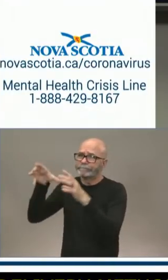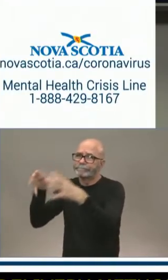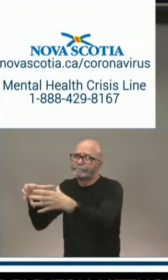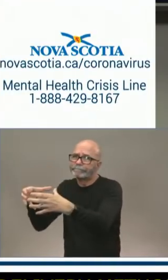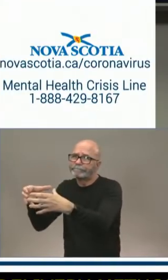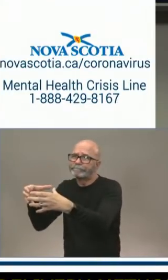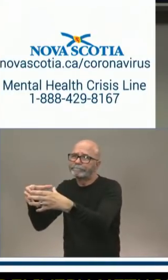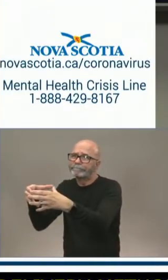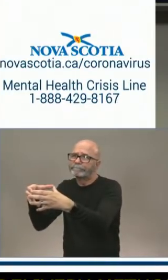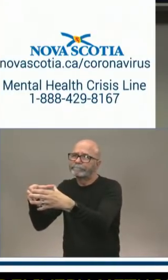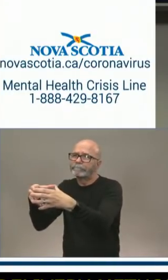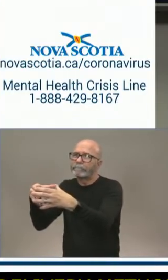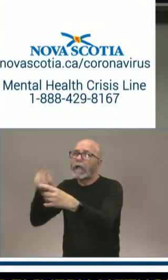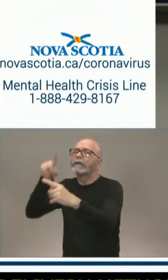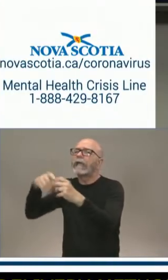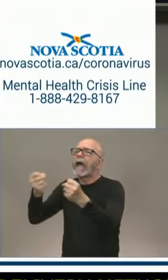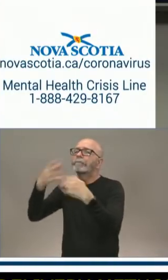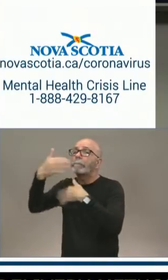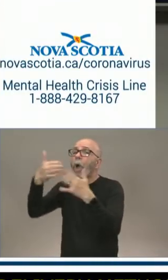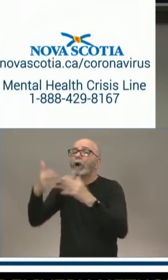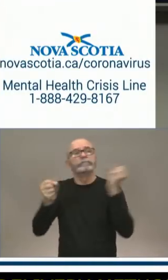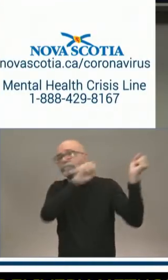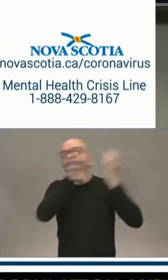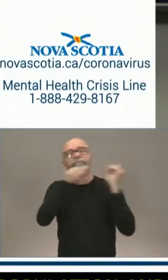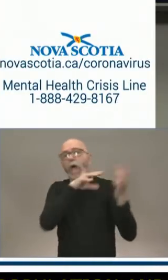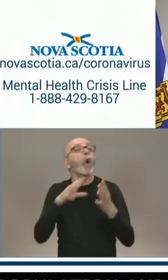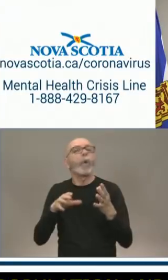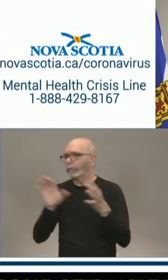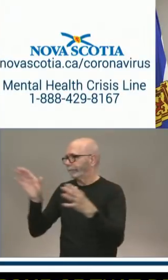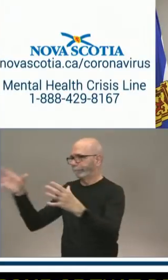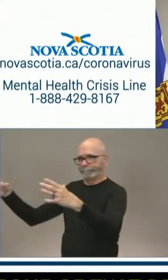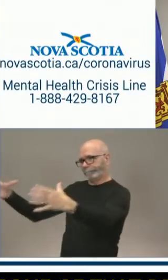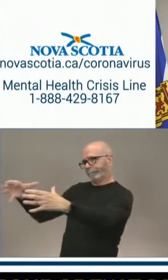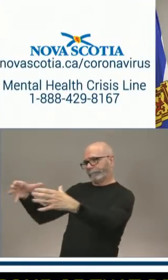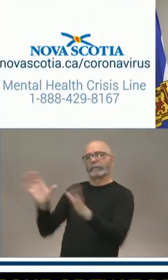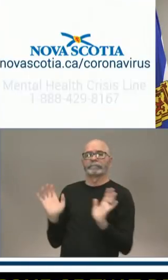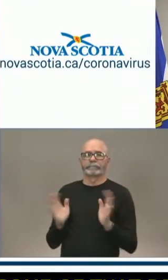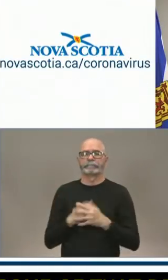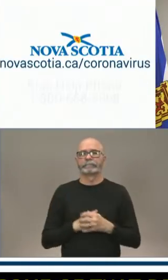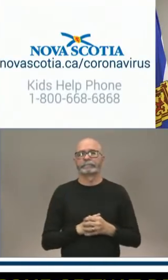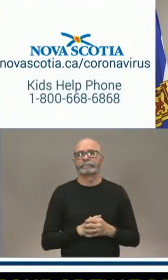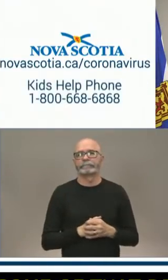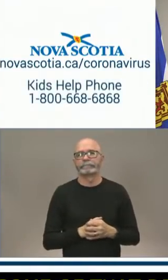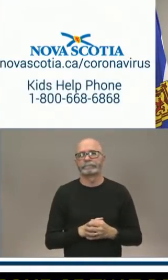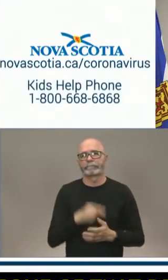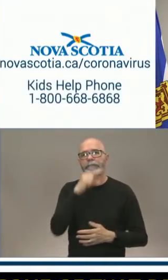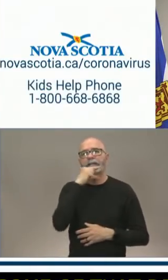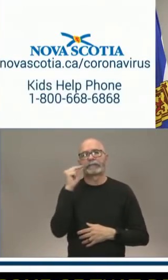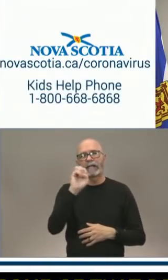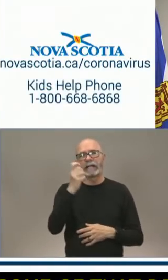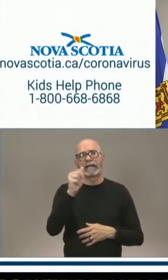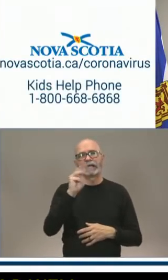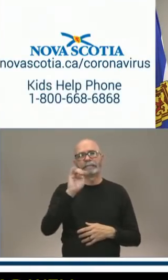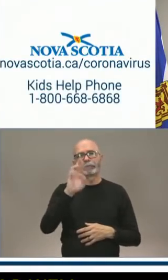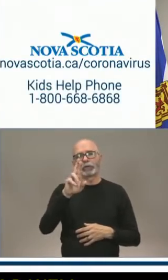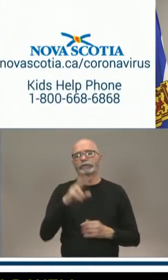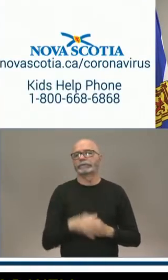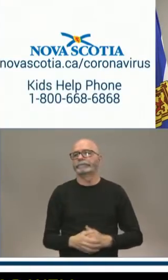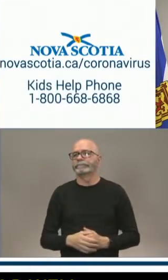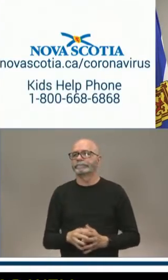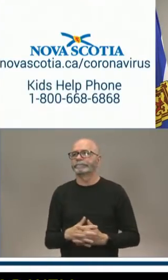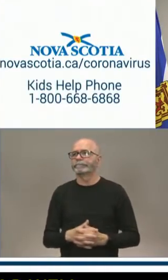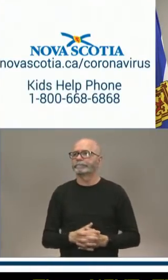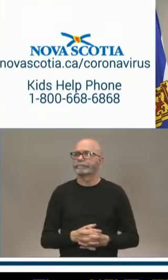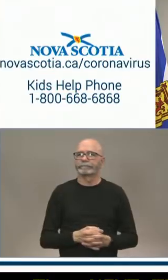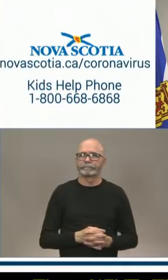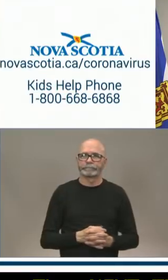get as well. Next, we'll go to Tim Bousquet from the Halifax Examiner. Go ahead, Tim. Excuse me, Dr. Strang.